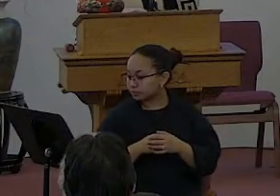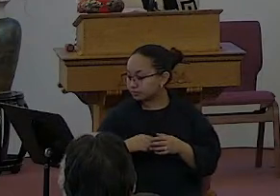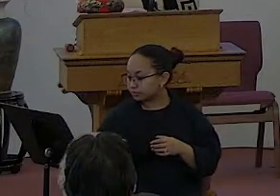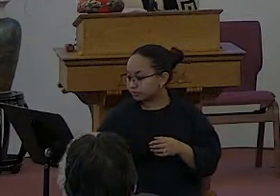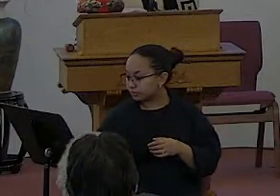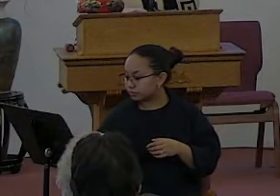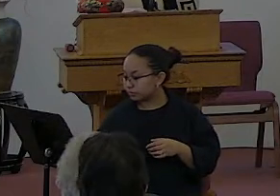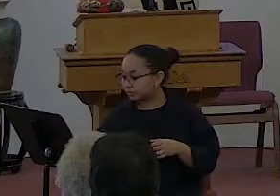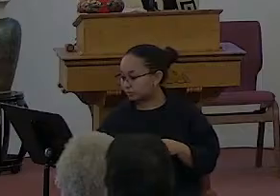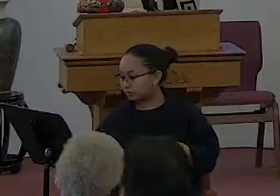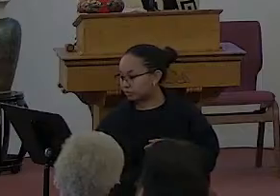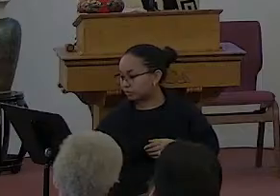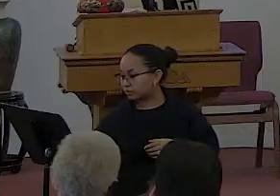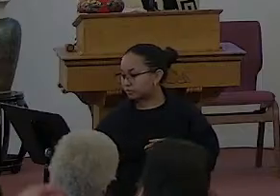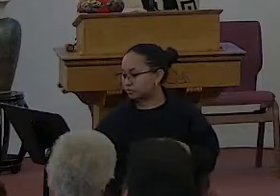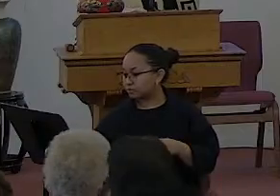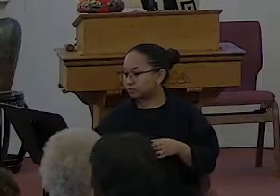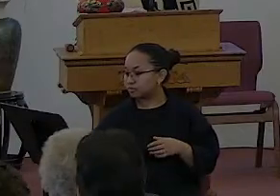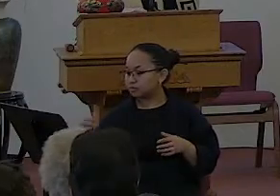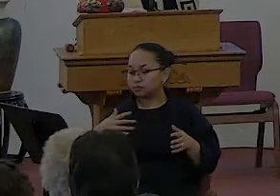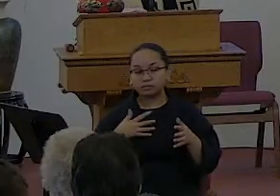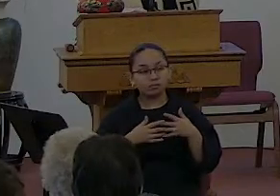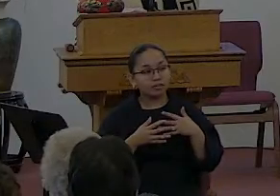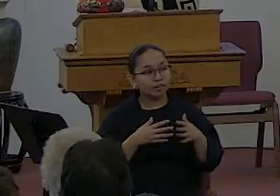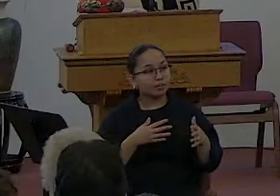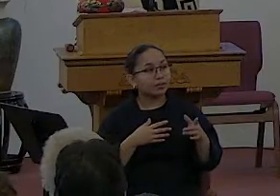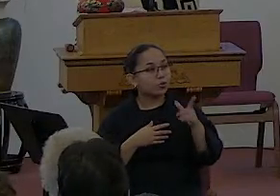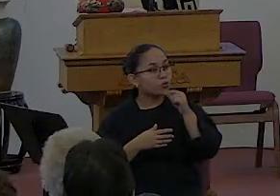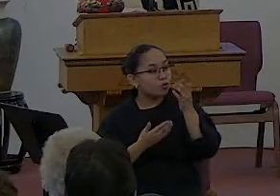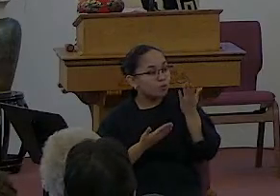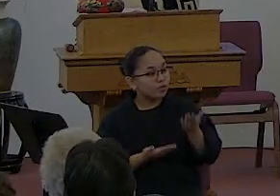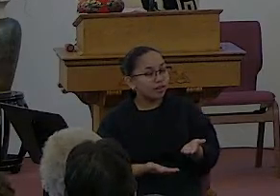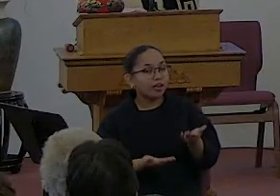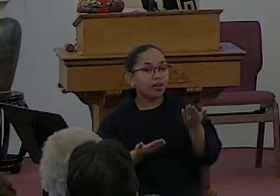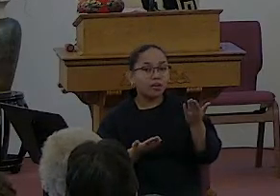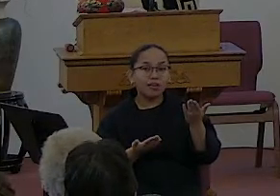regardless of who they are, who they were.